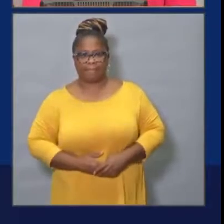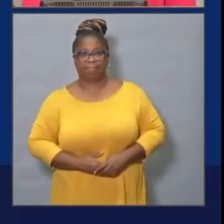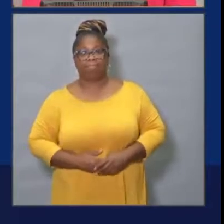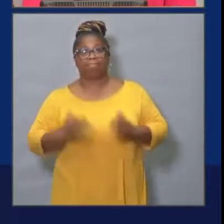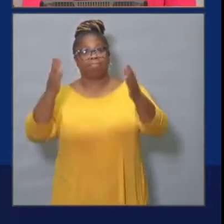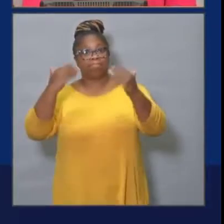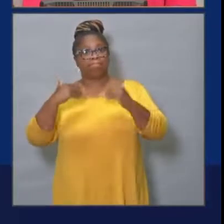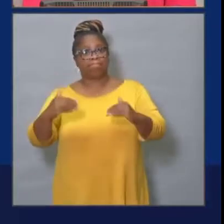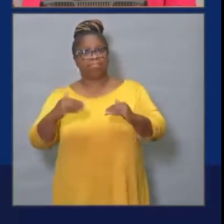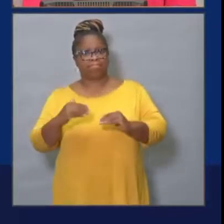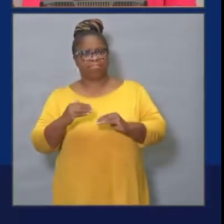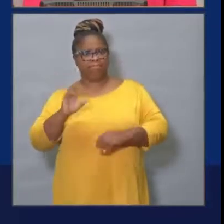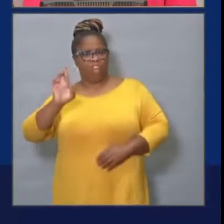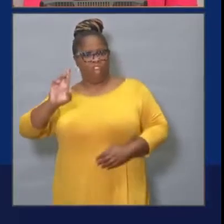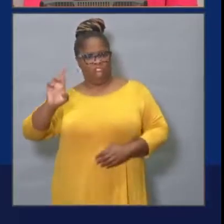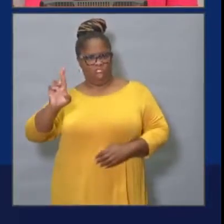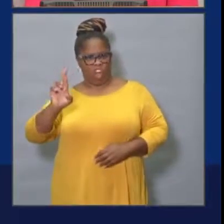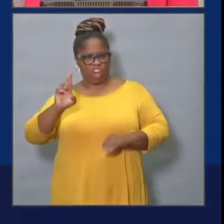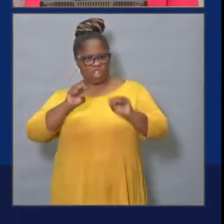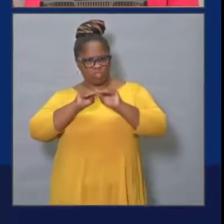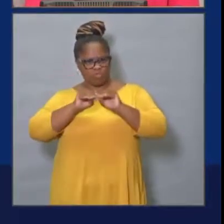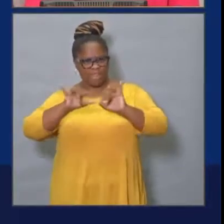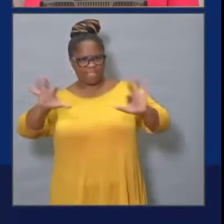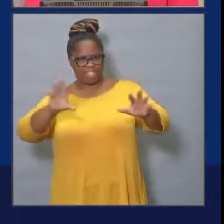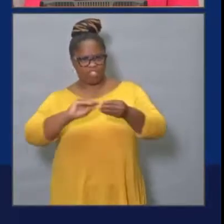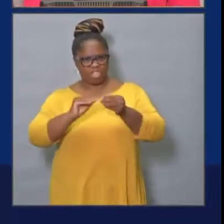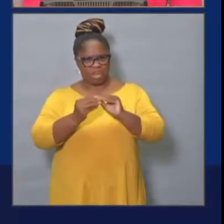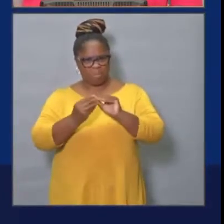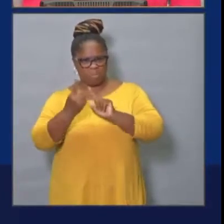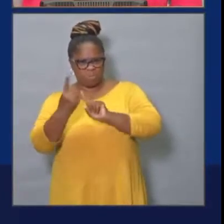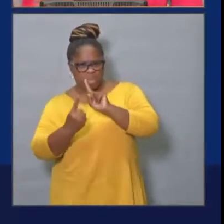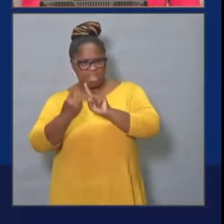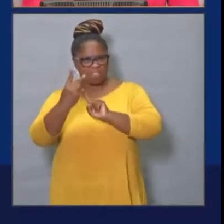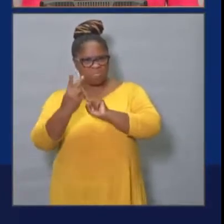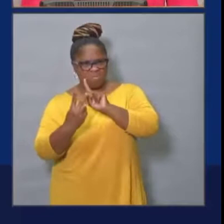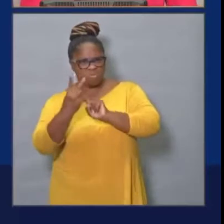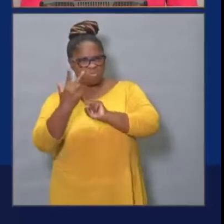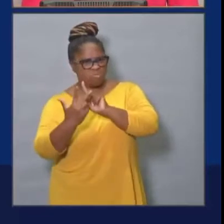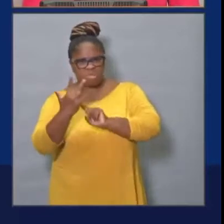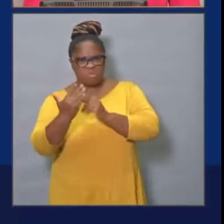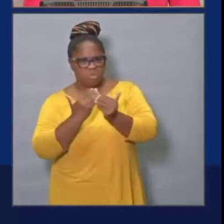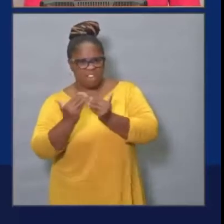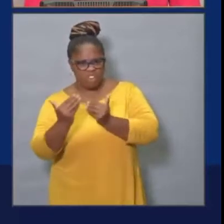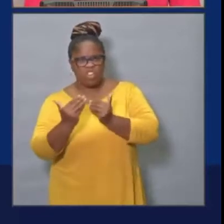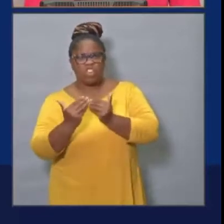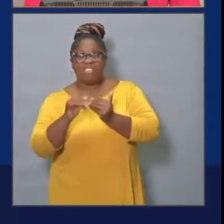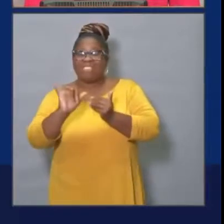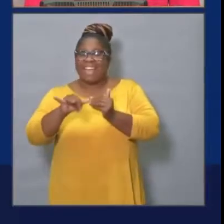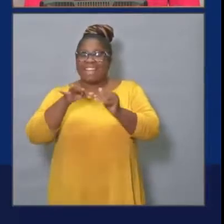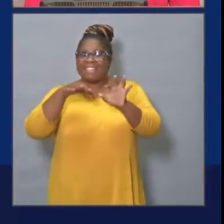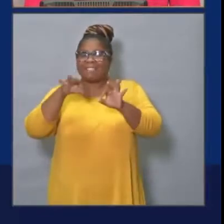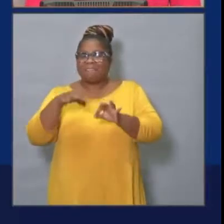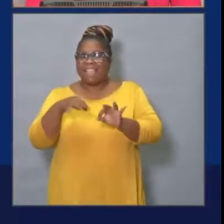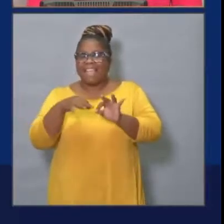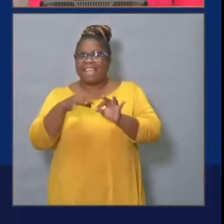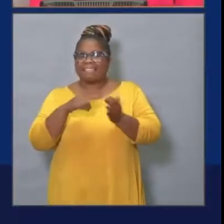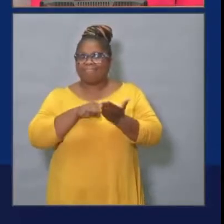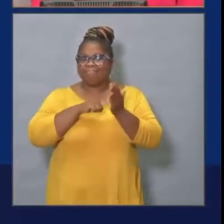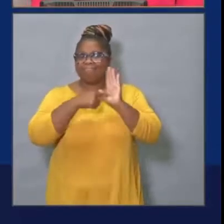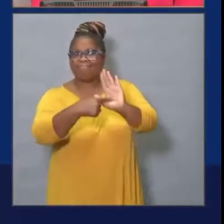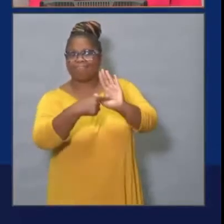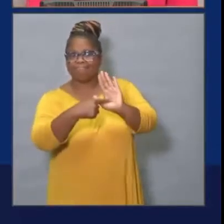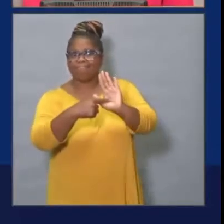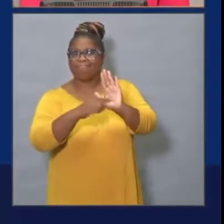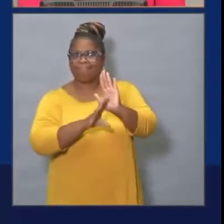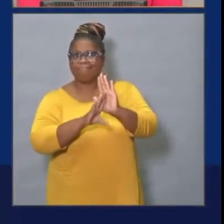changes in R, that effective transmission number over time, that explains the ups and downs and the leveling off that we've seen in the daily new